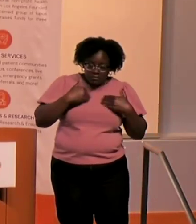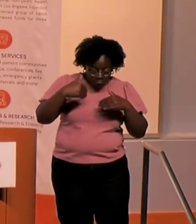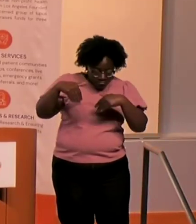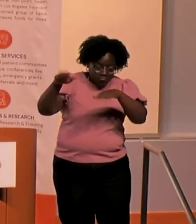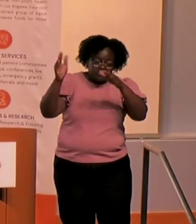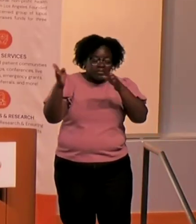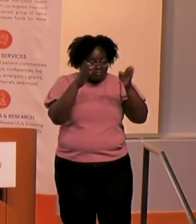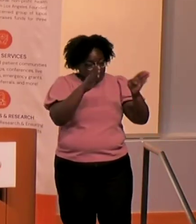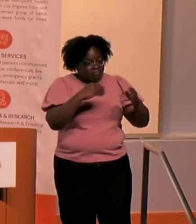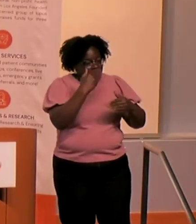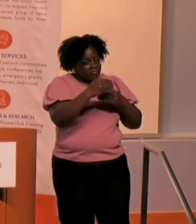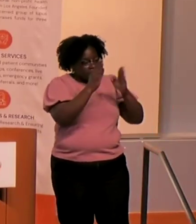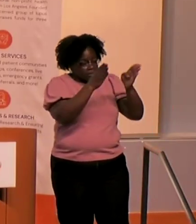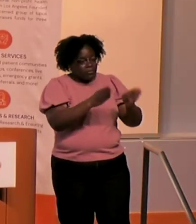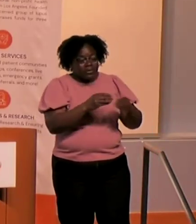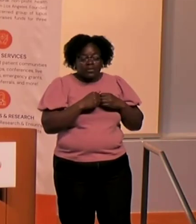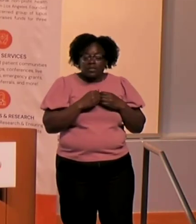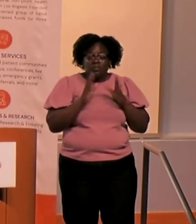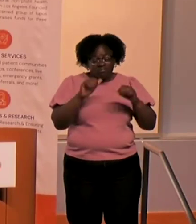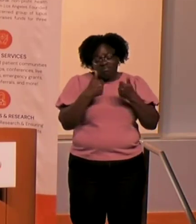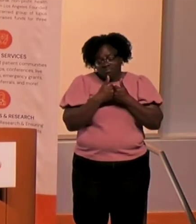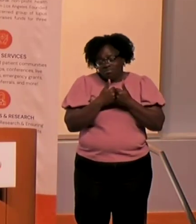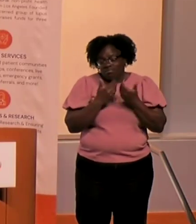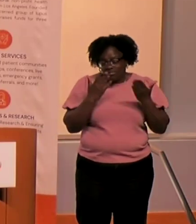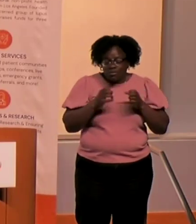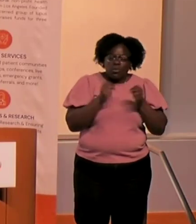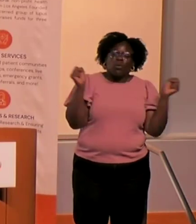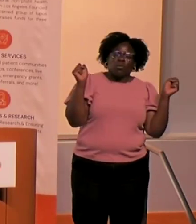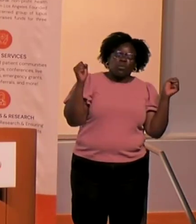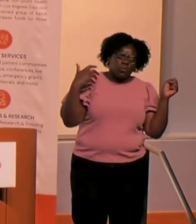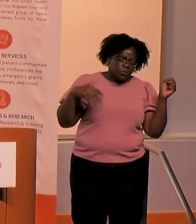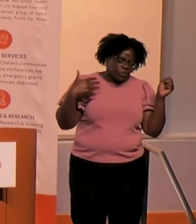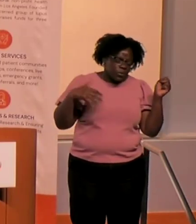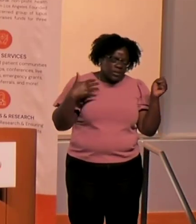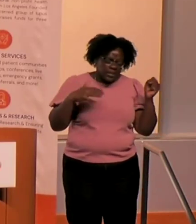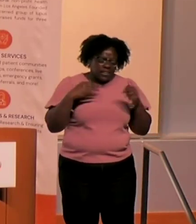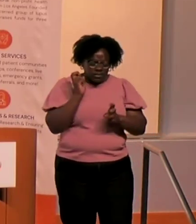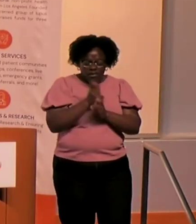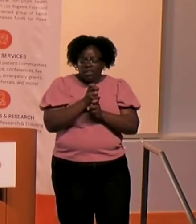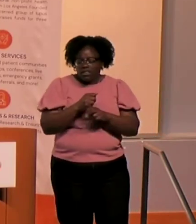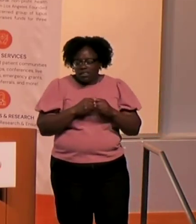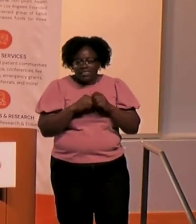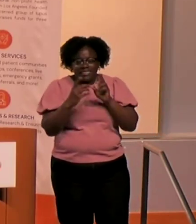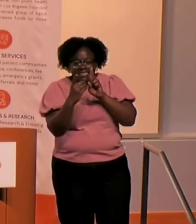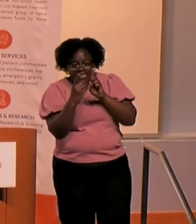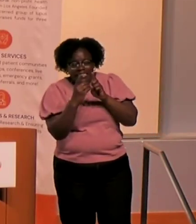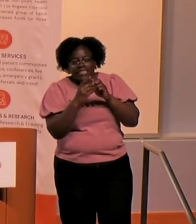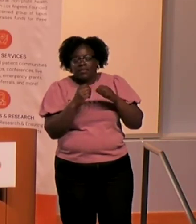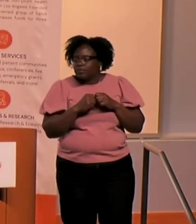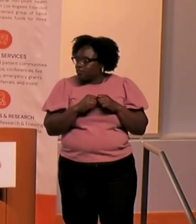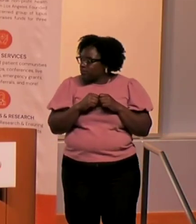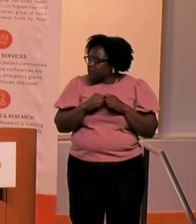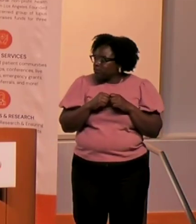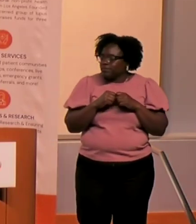move on. But it is challenging to be vulnerable, I think, in like a dating setting, but making